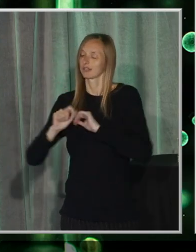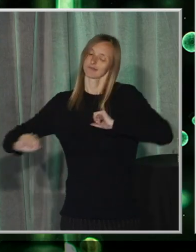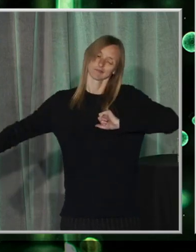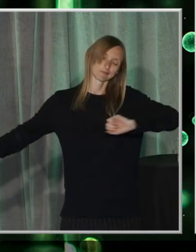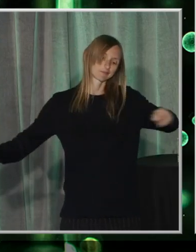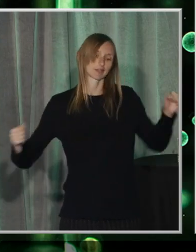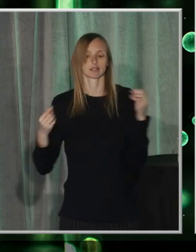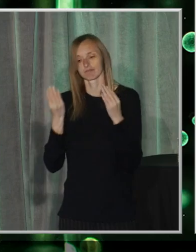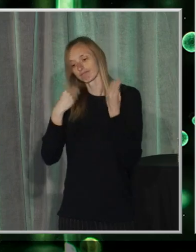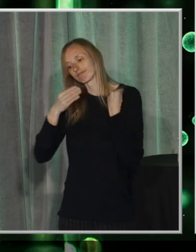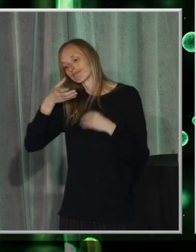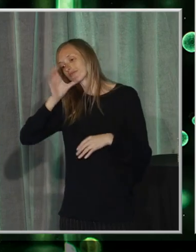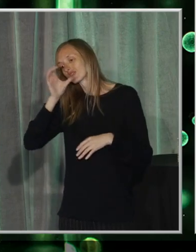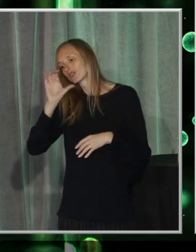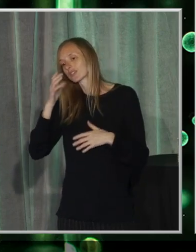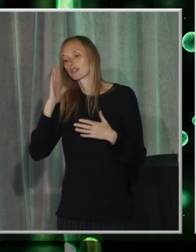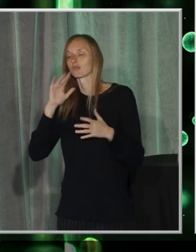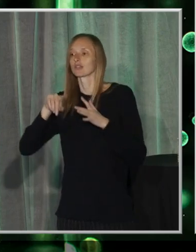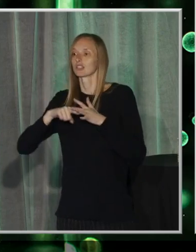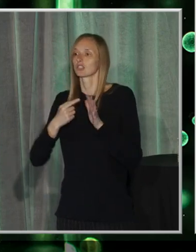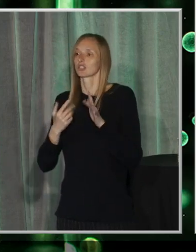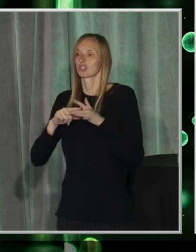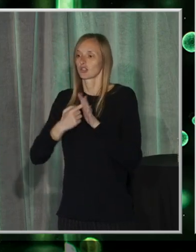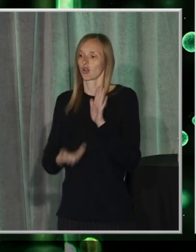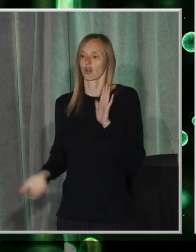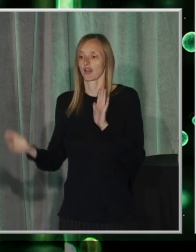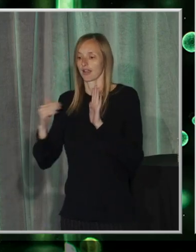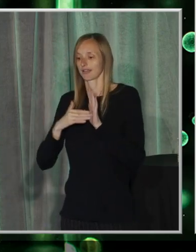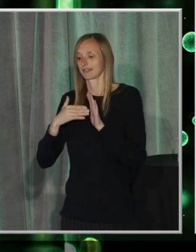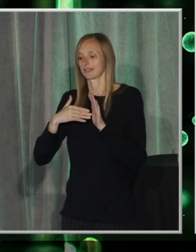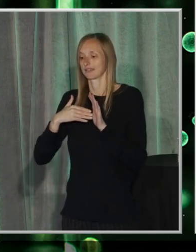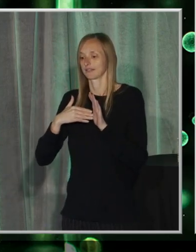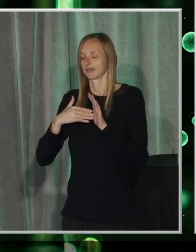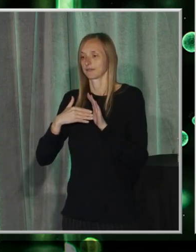some refreshments, and we'll resume with our next